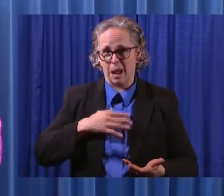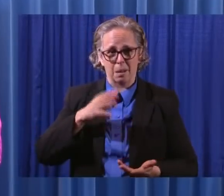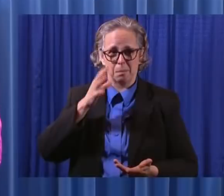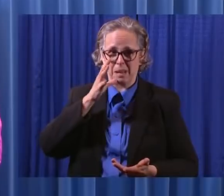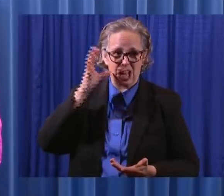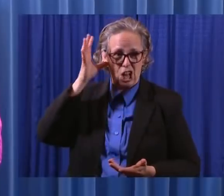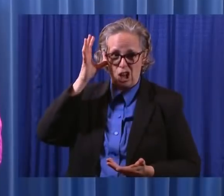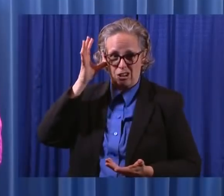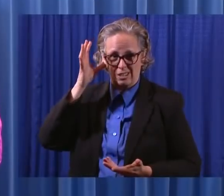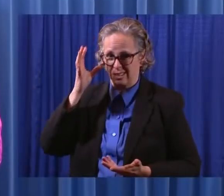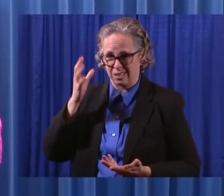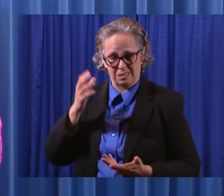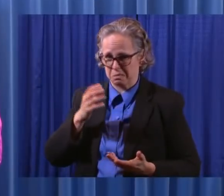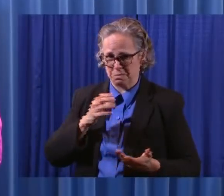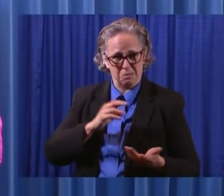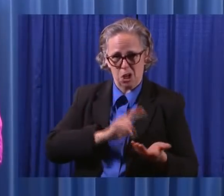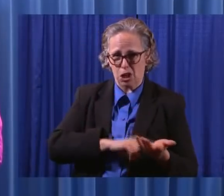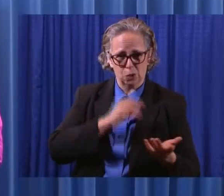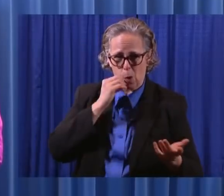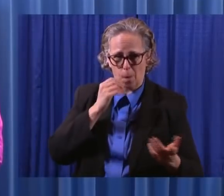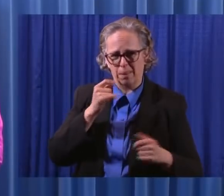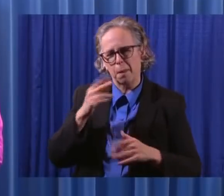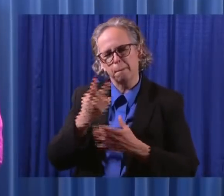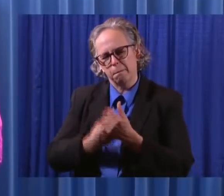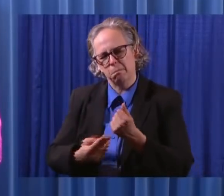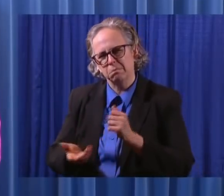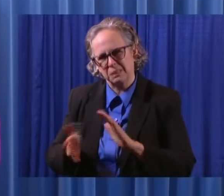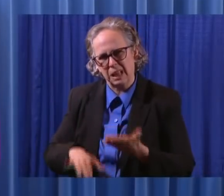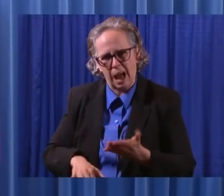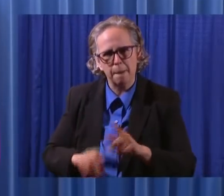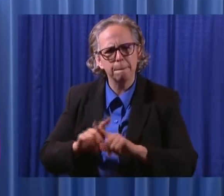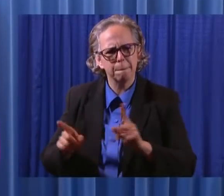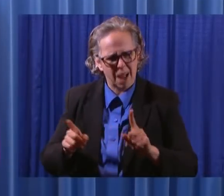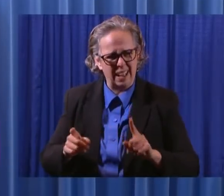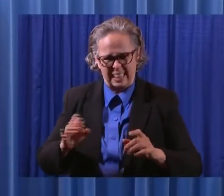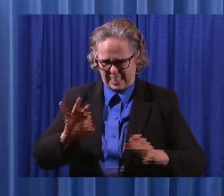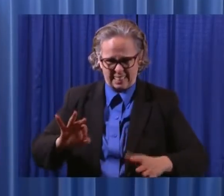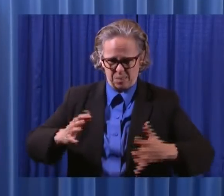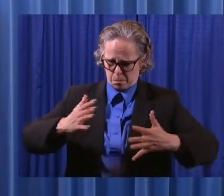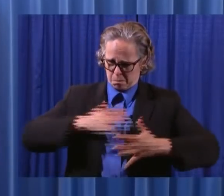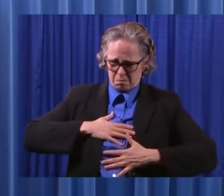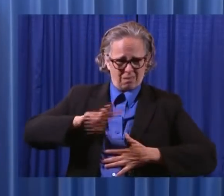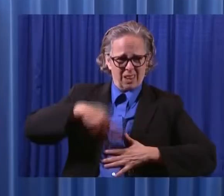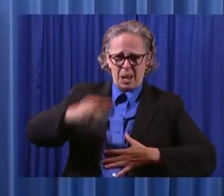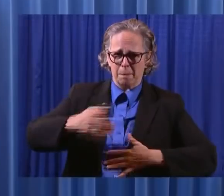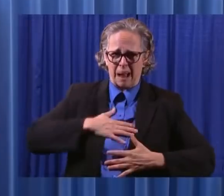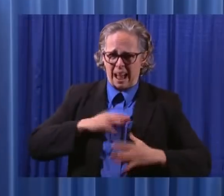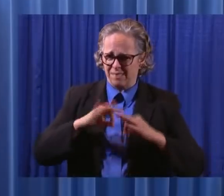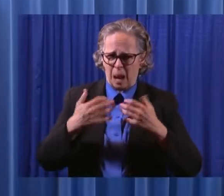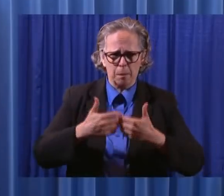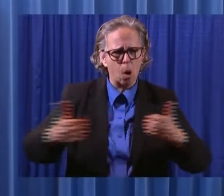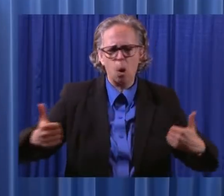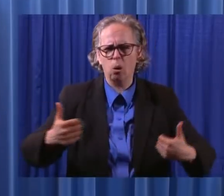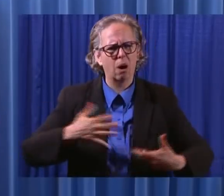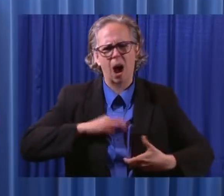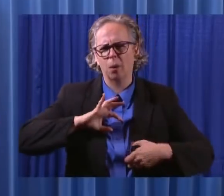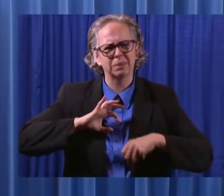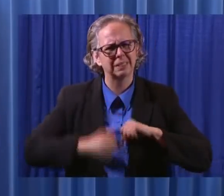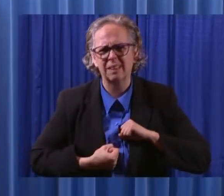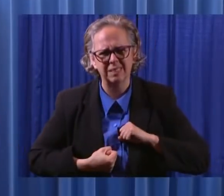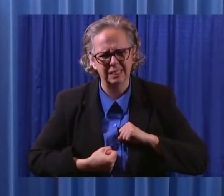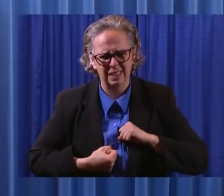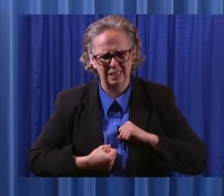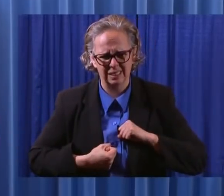My parents are both deceased. But if I had someone in there, I can only imagine. We have a friend. I